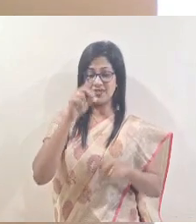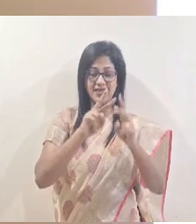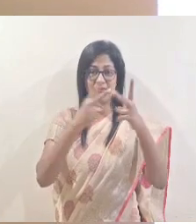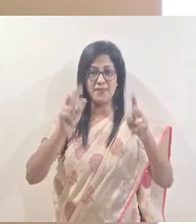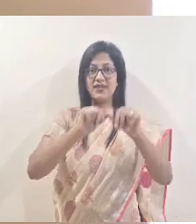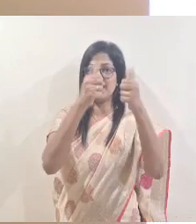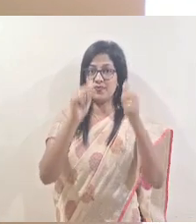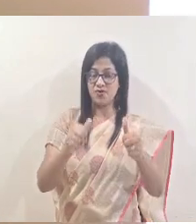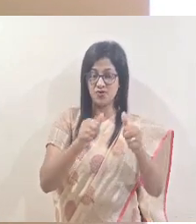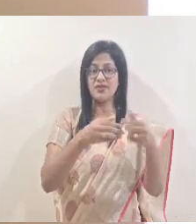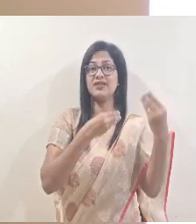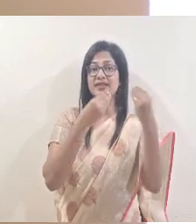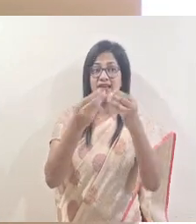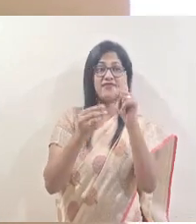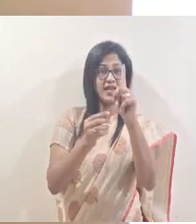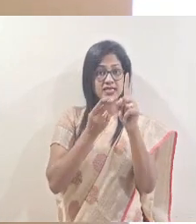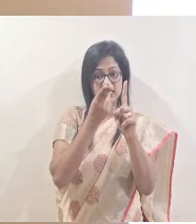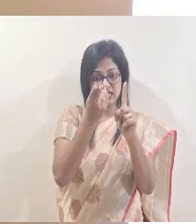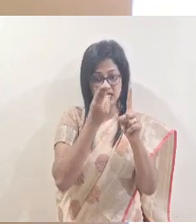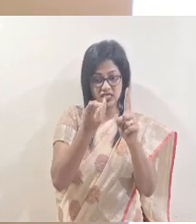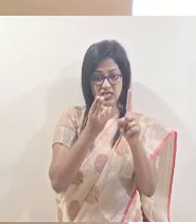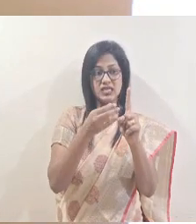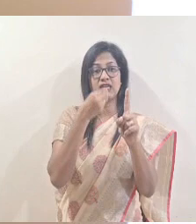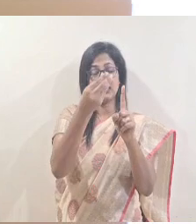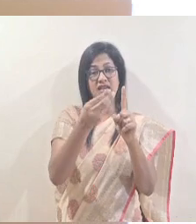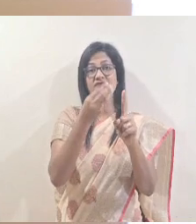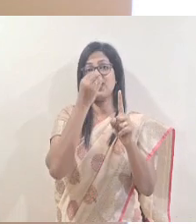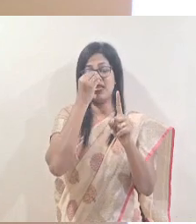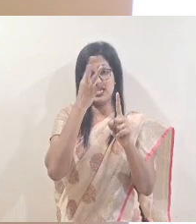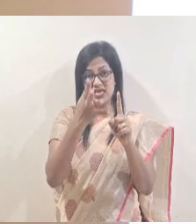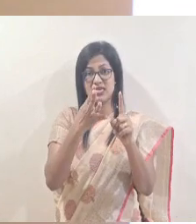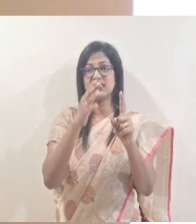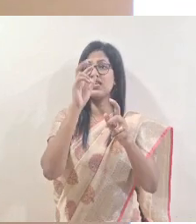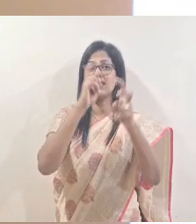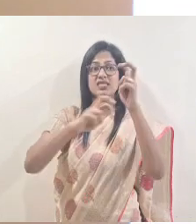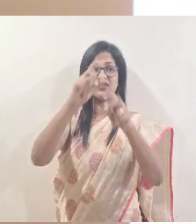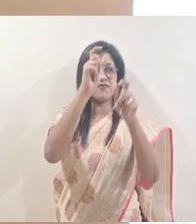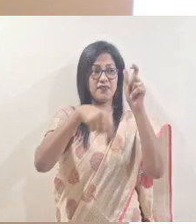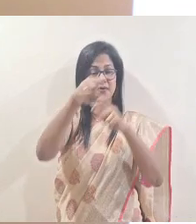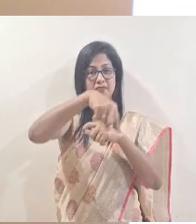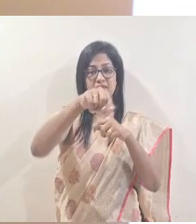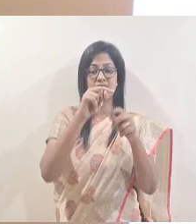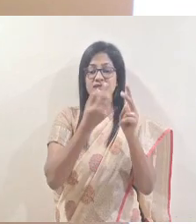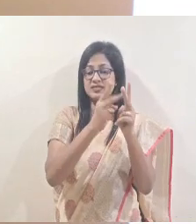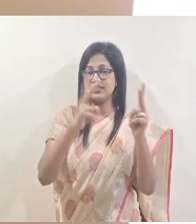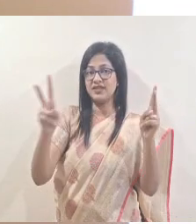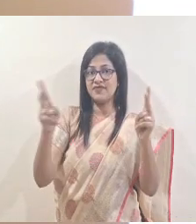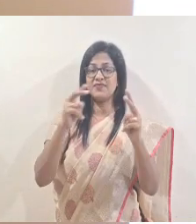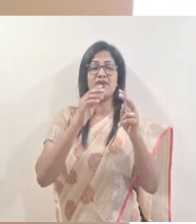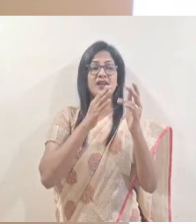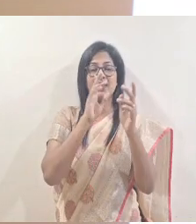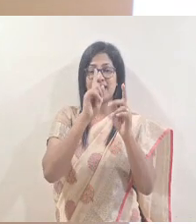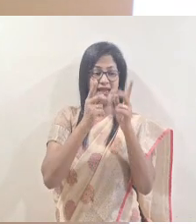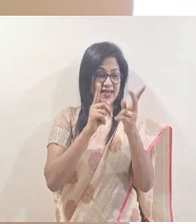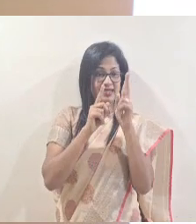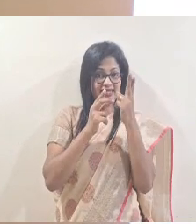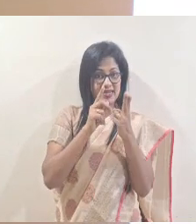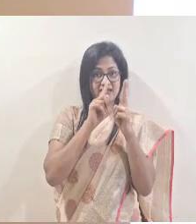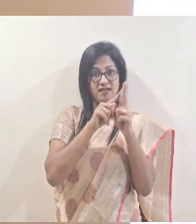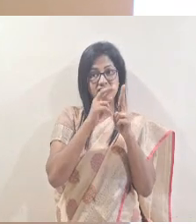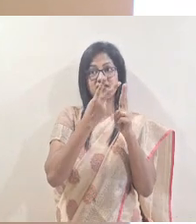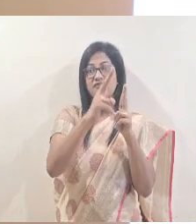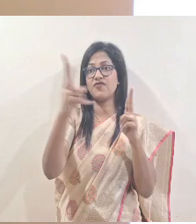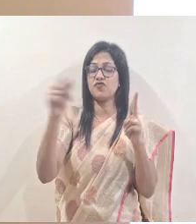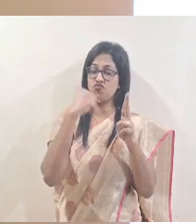Does the multimodal hub also provides for the single ticketing, which makes it easier for the commuter to take different modes with the same ticket?